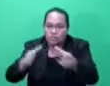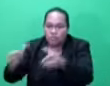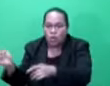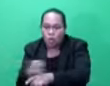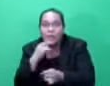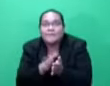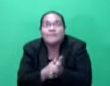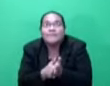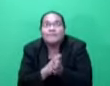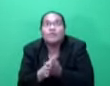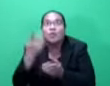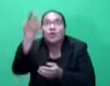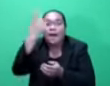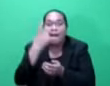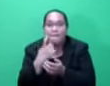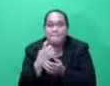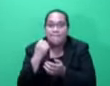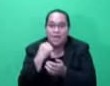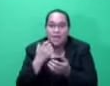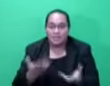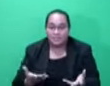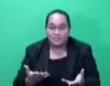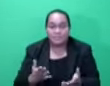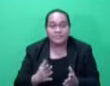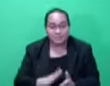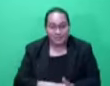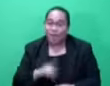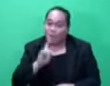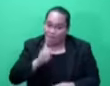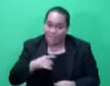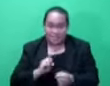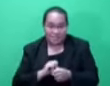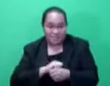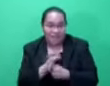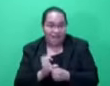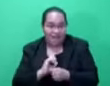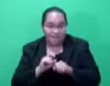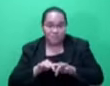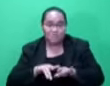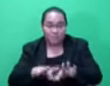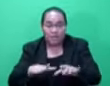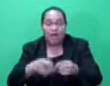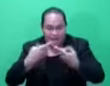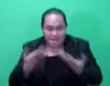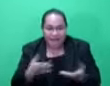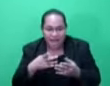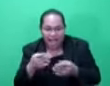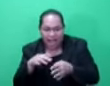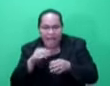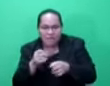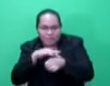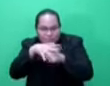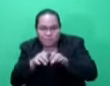appearing. This was priceless, Honorable Speaker, that a virus like this had spread the word of God across the whole